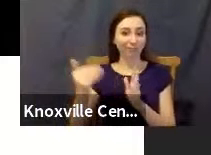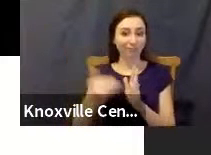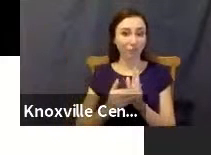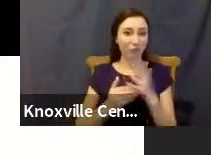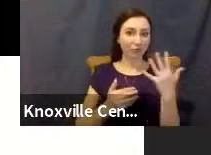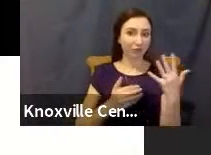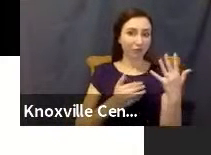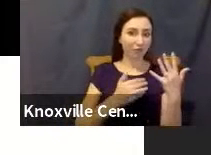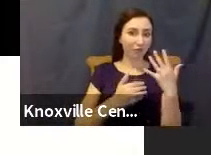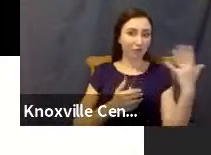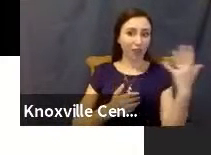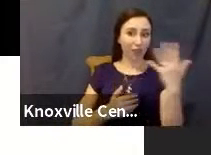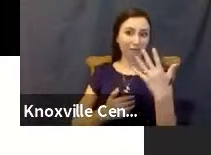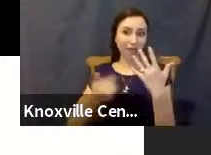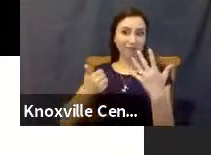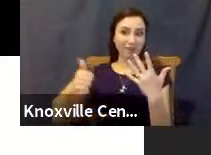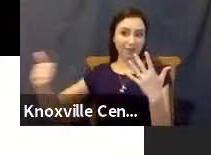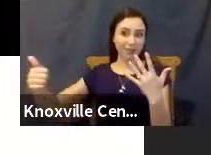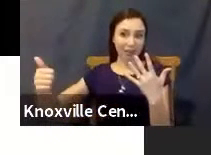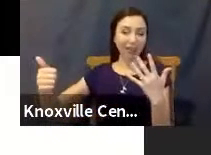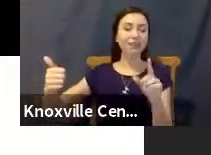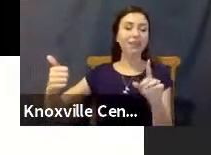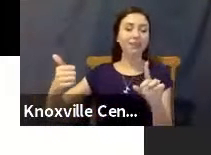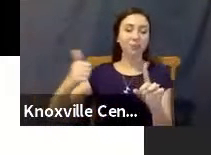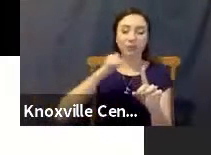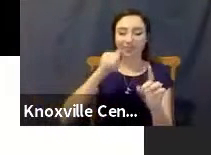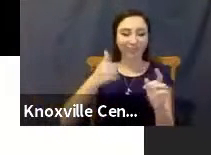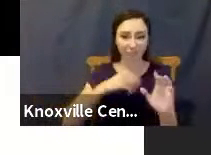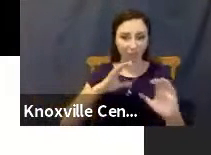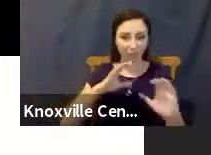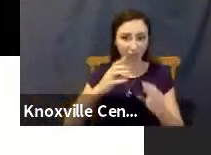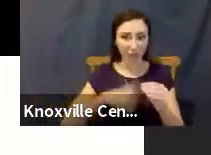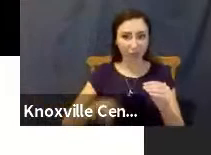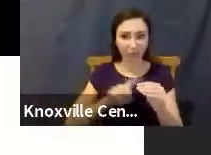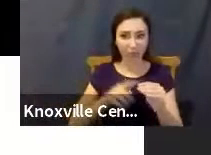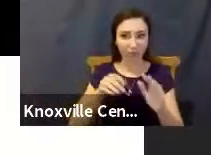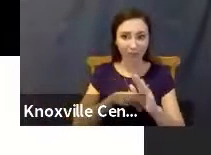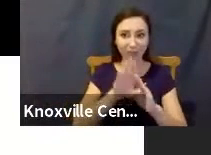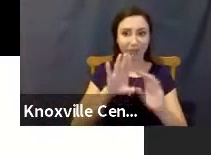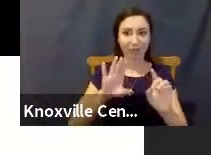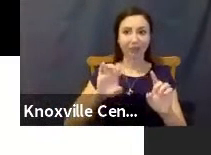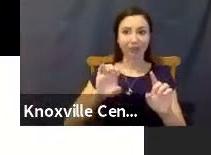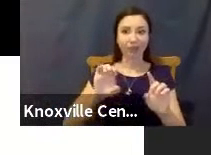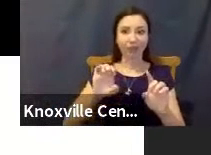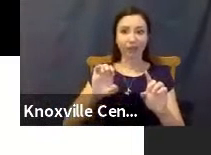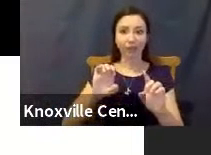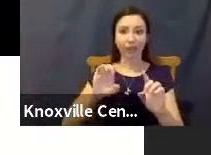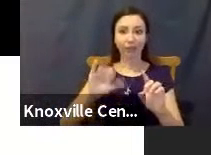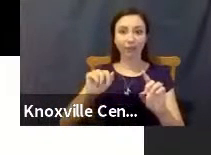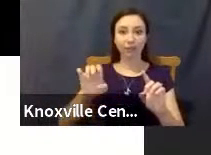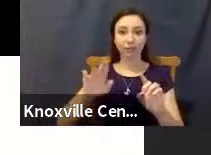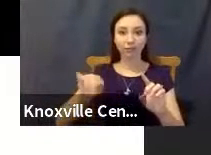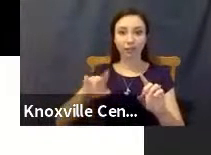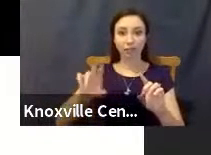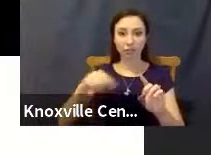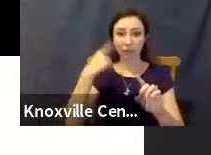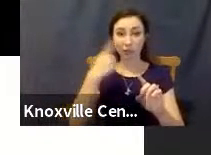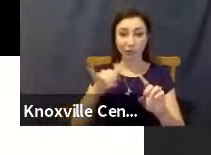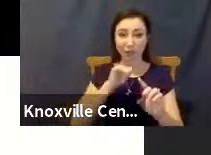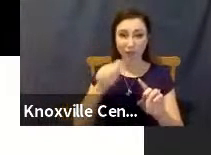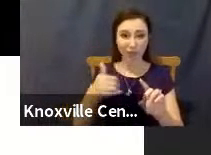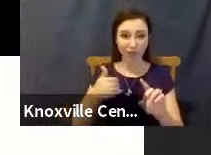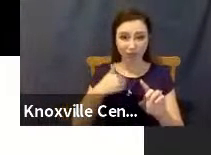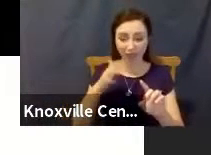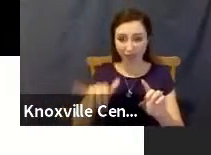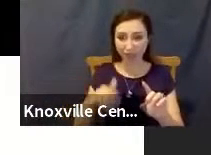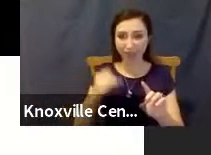10. And understanding we haven't had the conversation about what escalation really looks like, but that, or if there